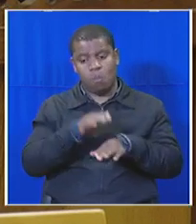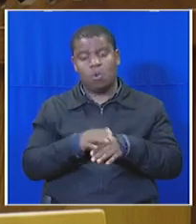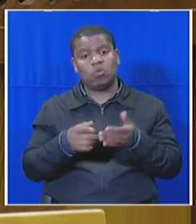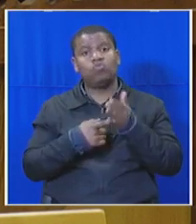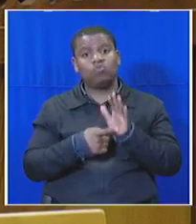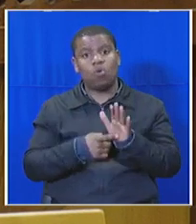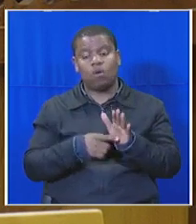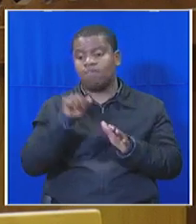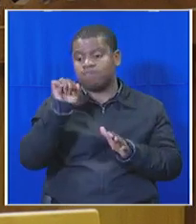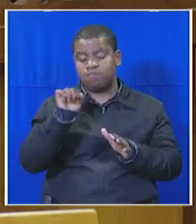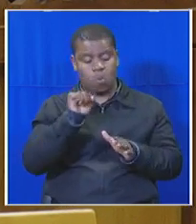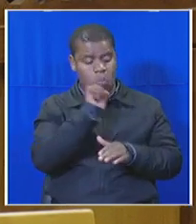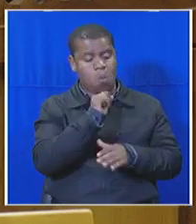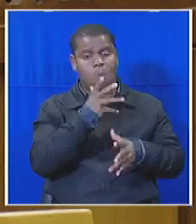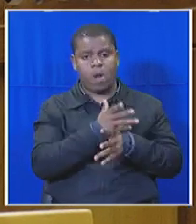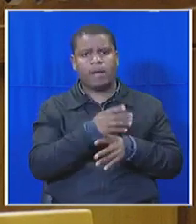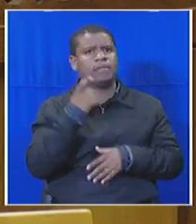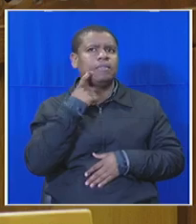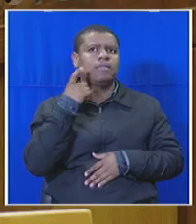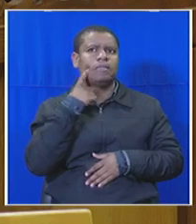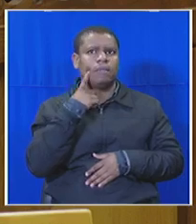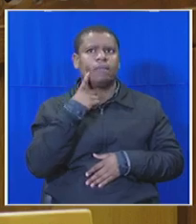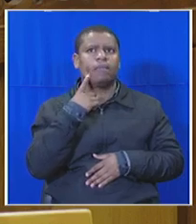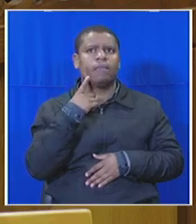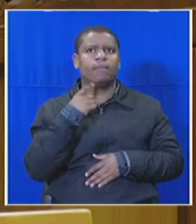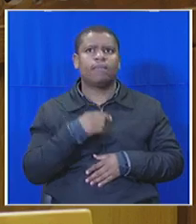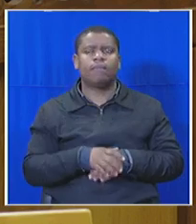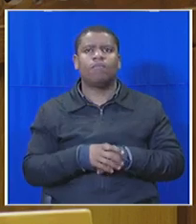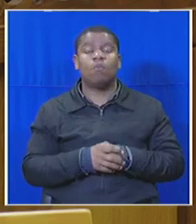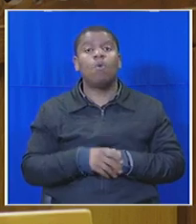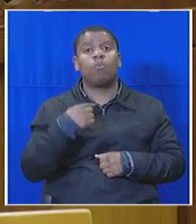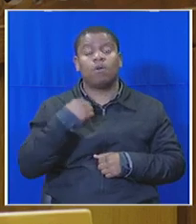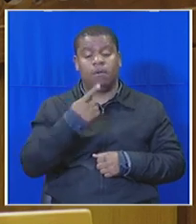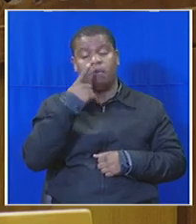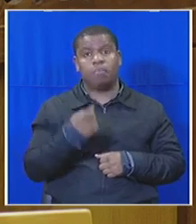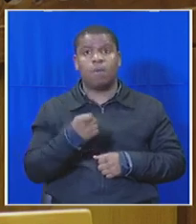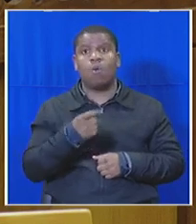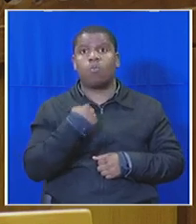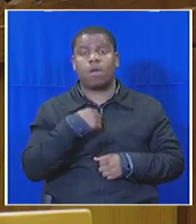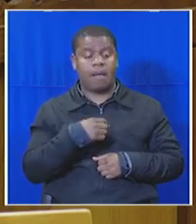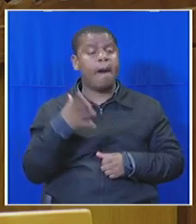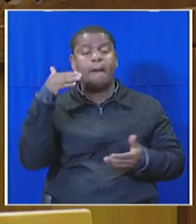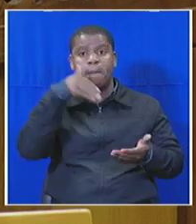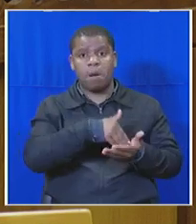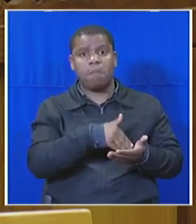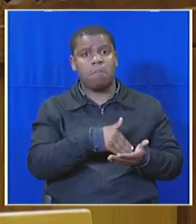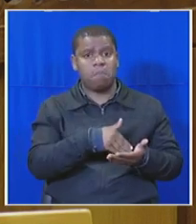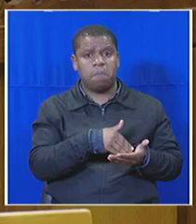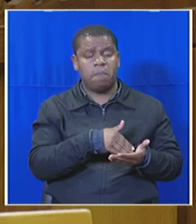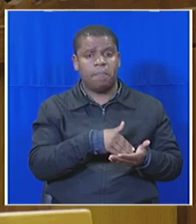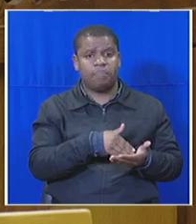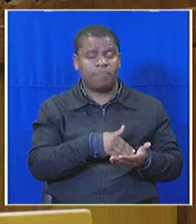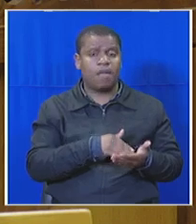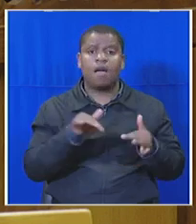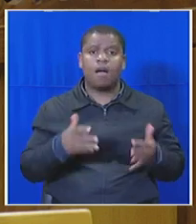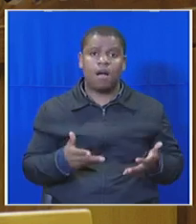very easy. Because the question we must ask ourselves is, how did we get here? And we have arrived